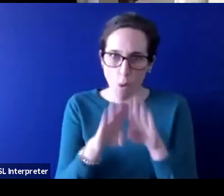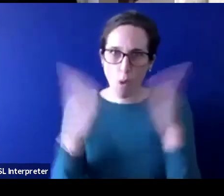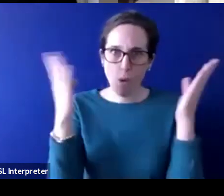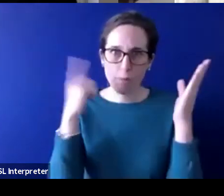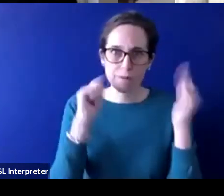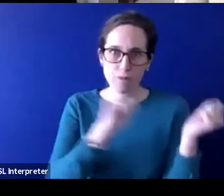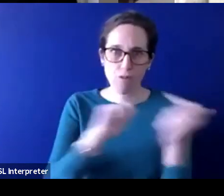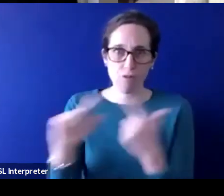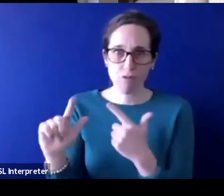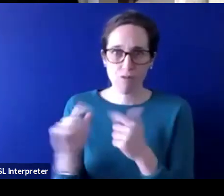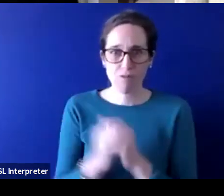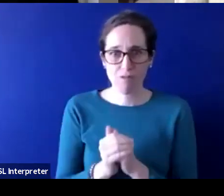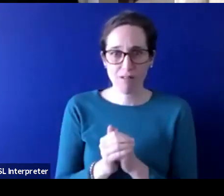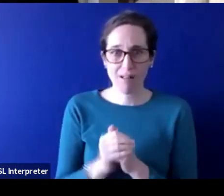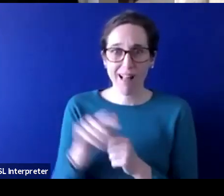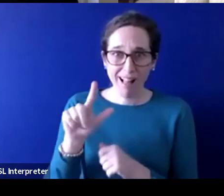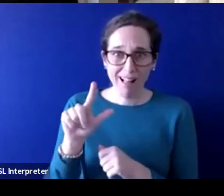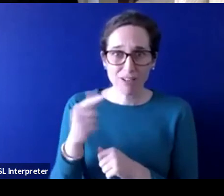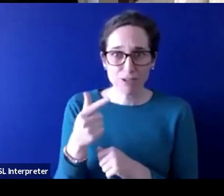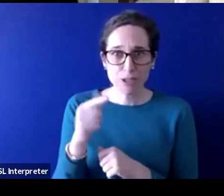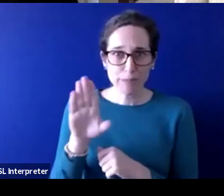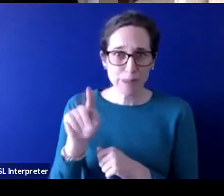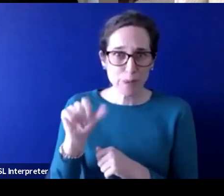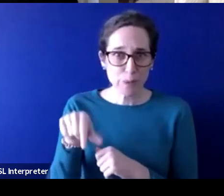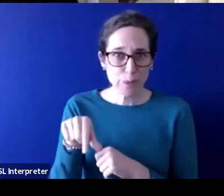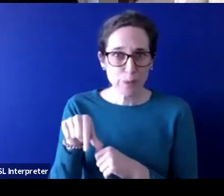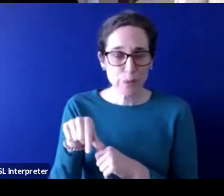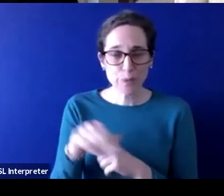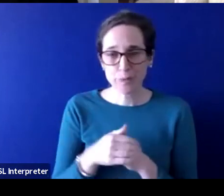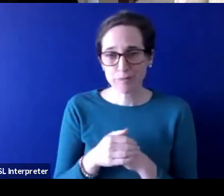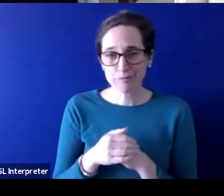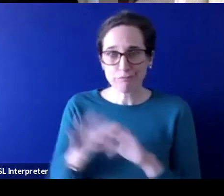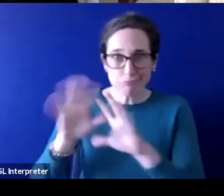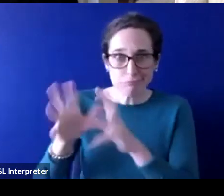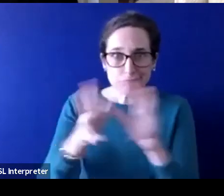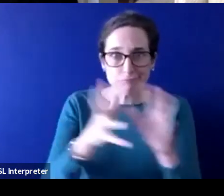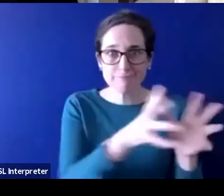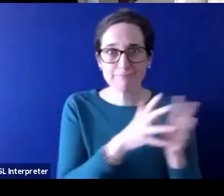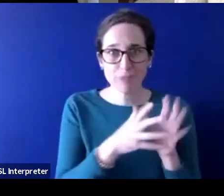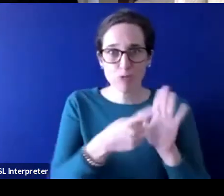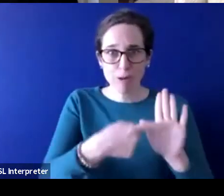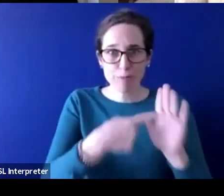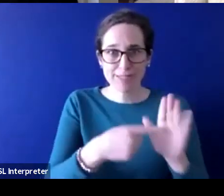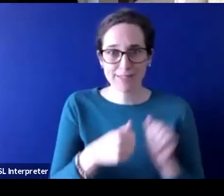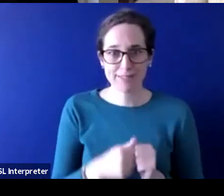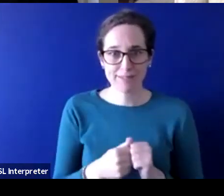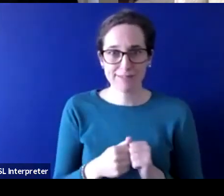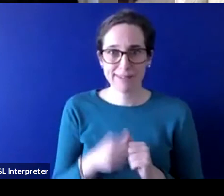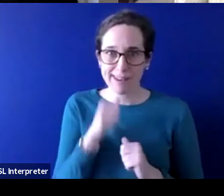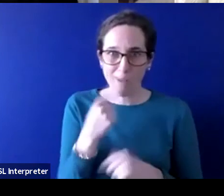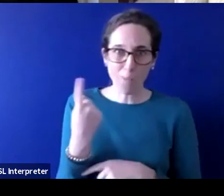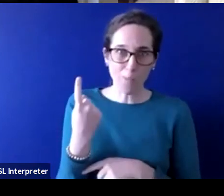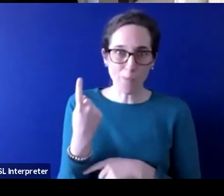indigenous people, everybody that we can look at, not just one thing or two things that we look over and